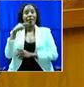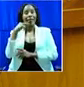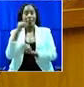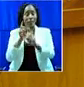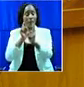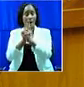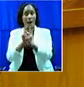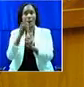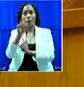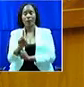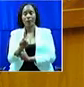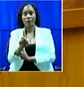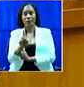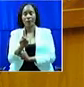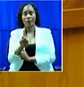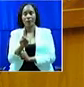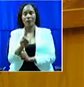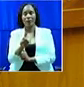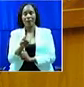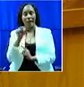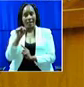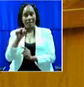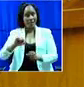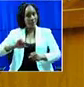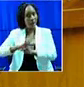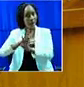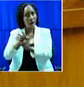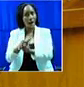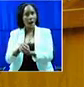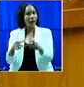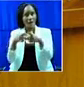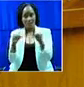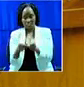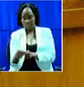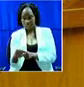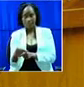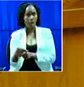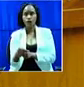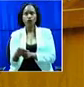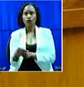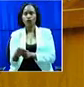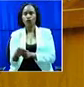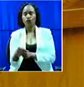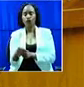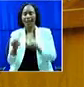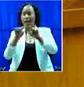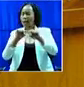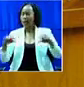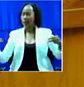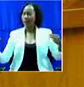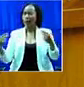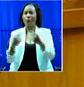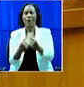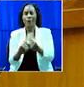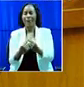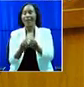the pandemic will not be over soon. Globally, the number of COVID cases